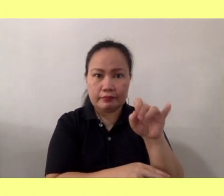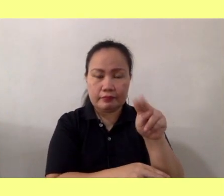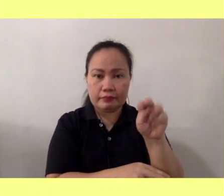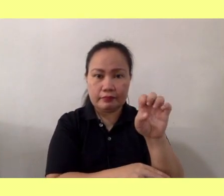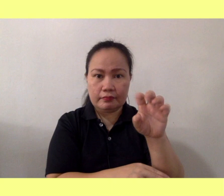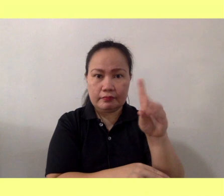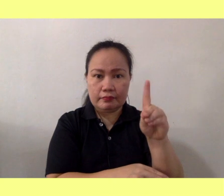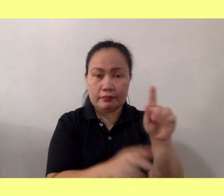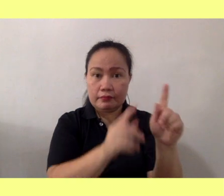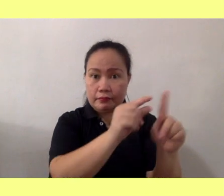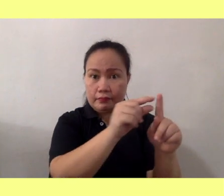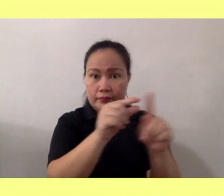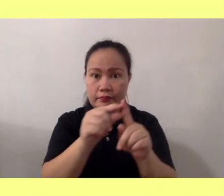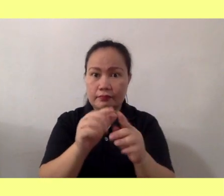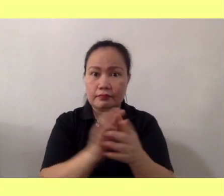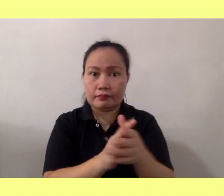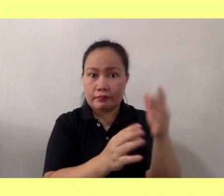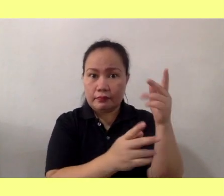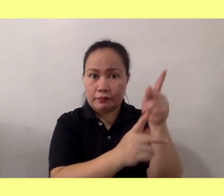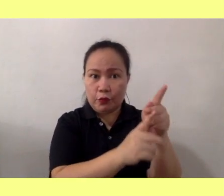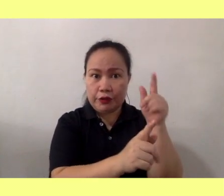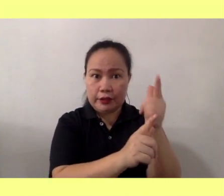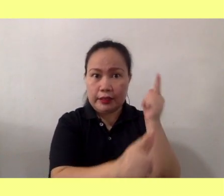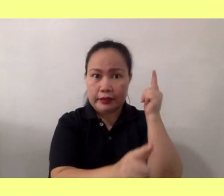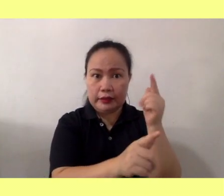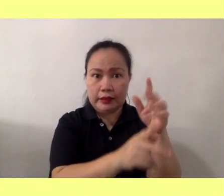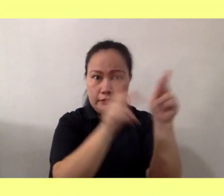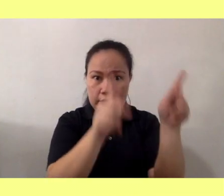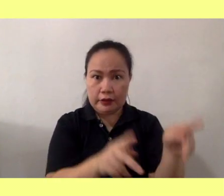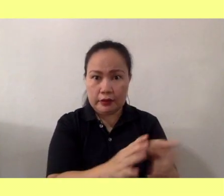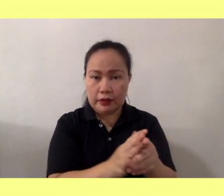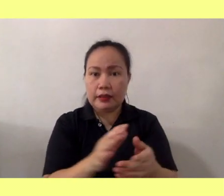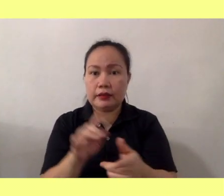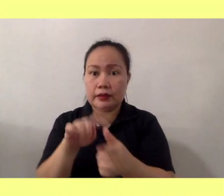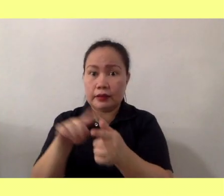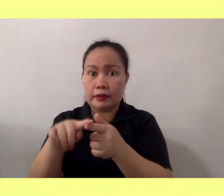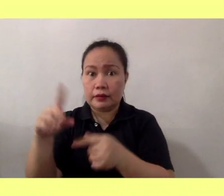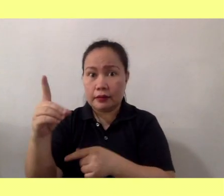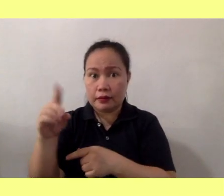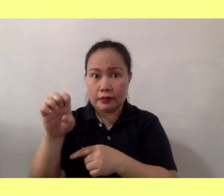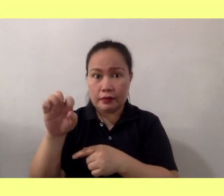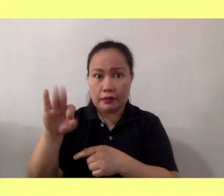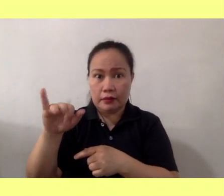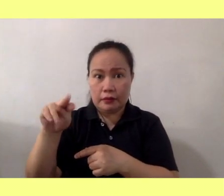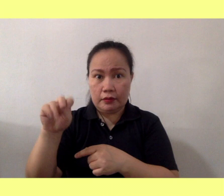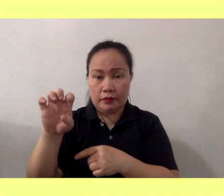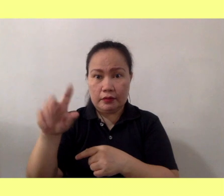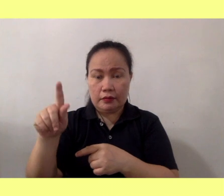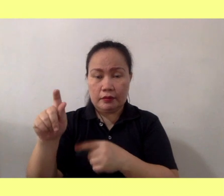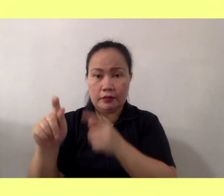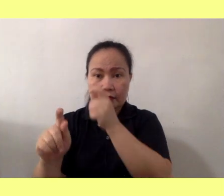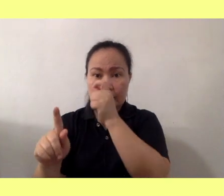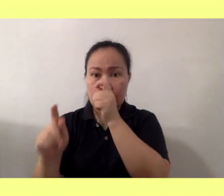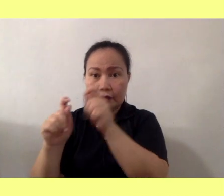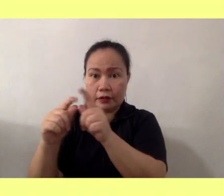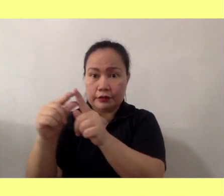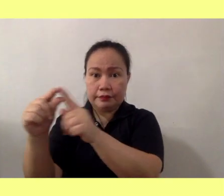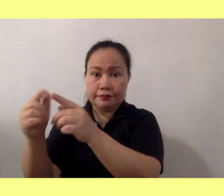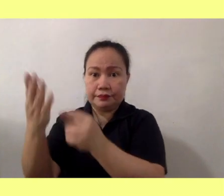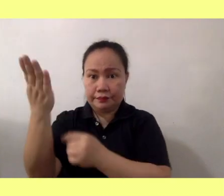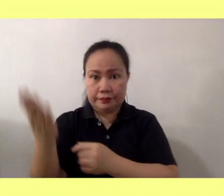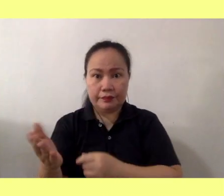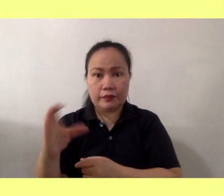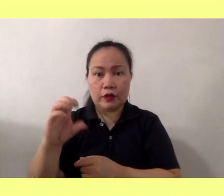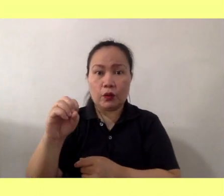ang point, line, and plane, and also sa defined terms which will focus on collinear points,